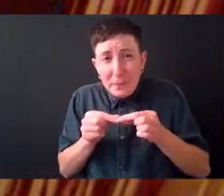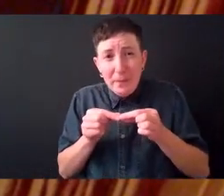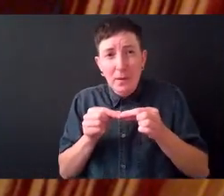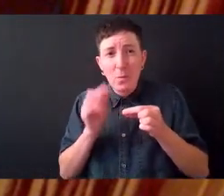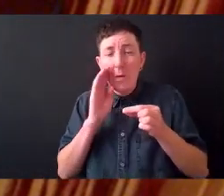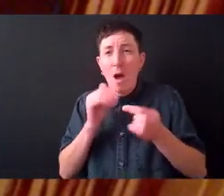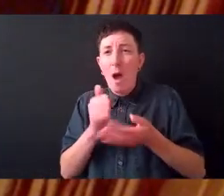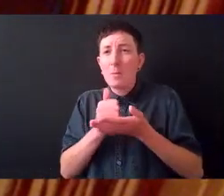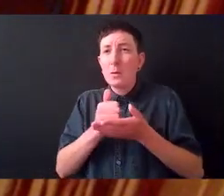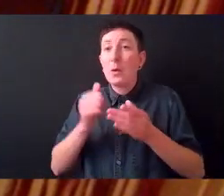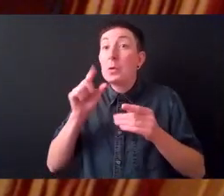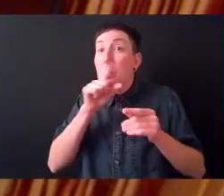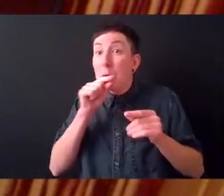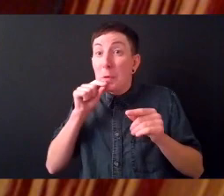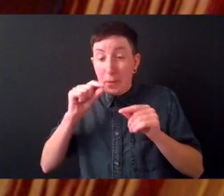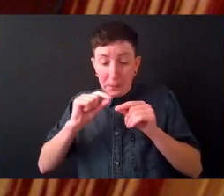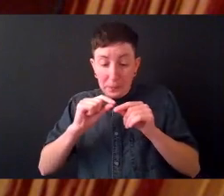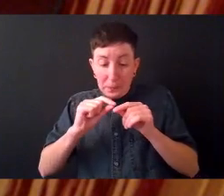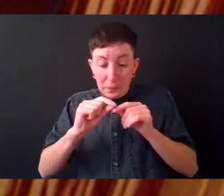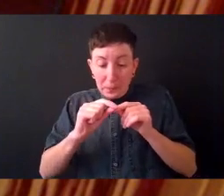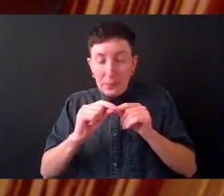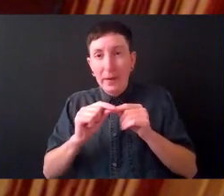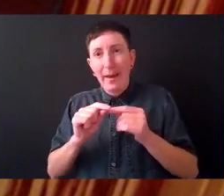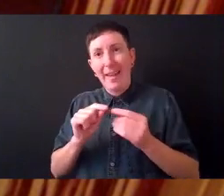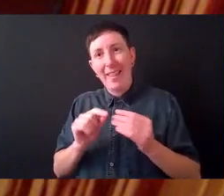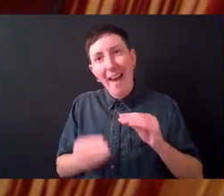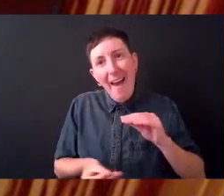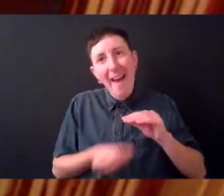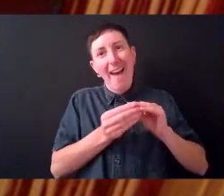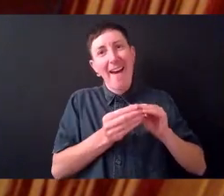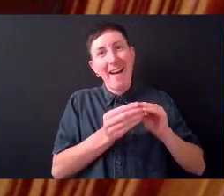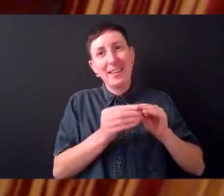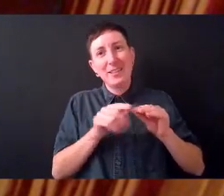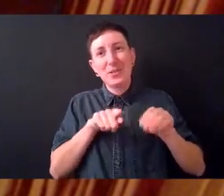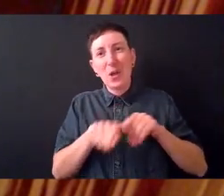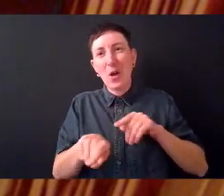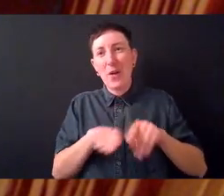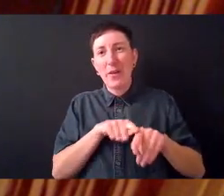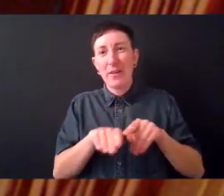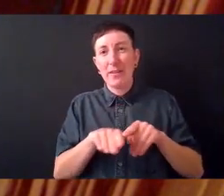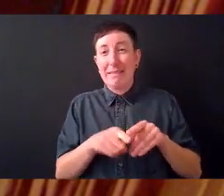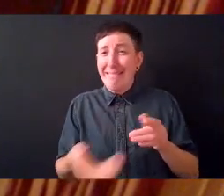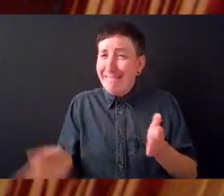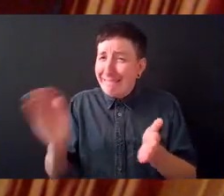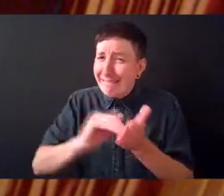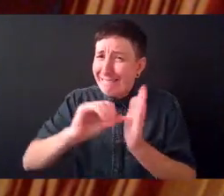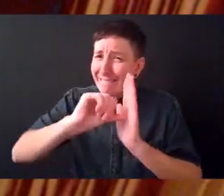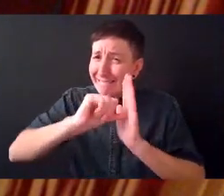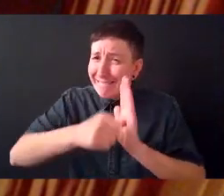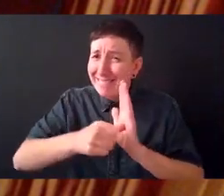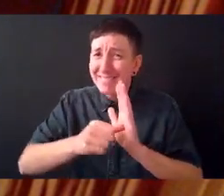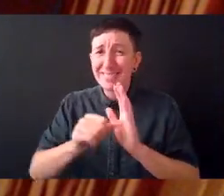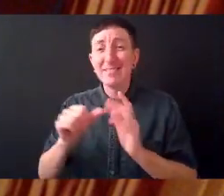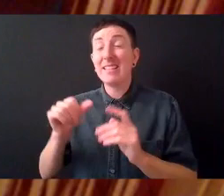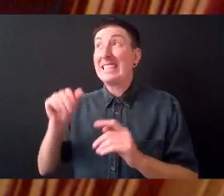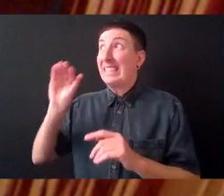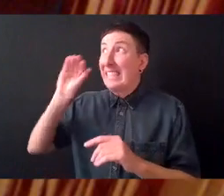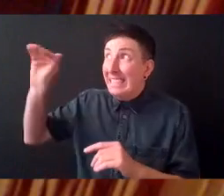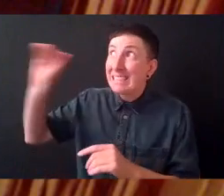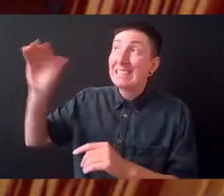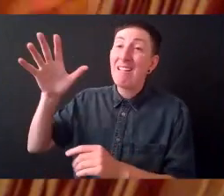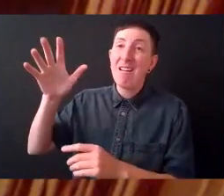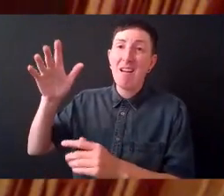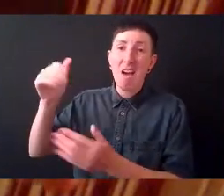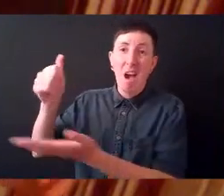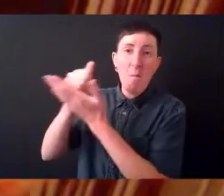really recommend having somebody around who is a hot glue expert. I say that as I put glue on my finger.